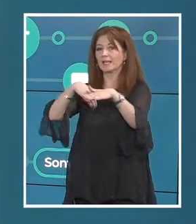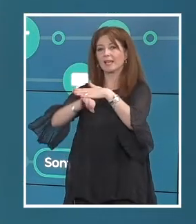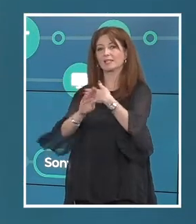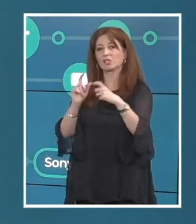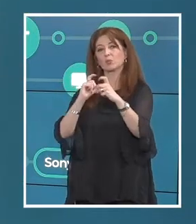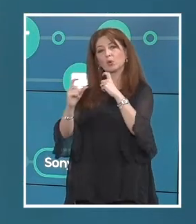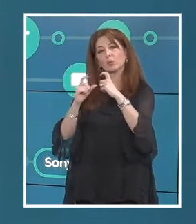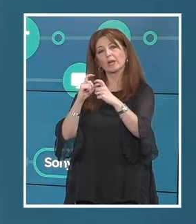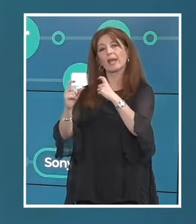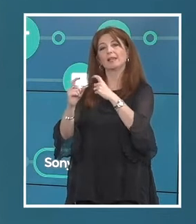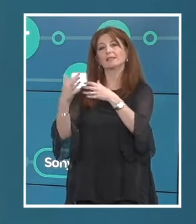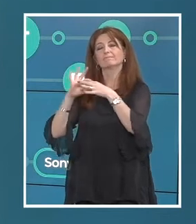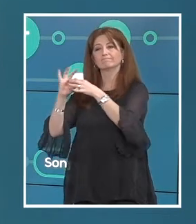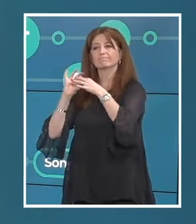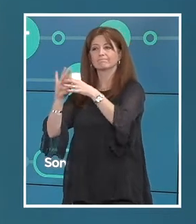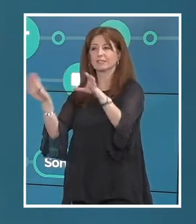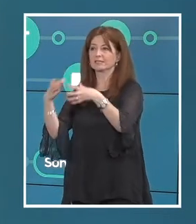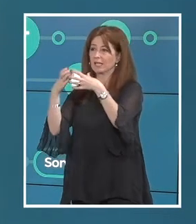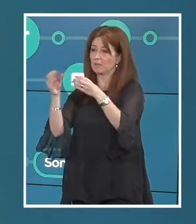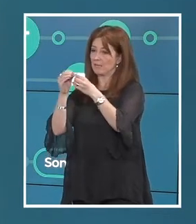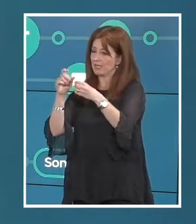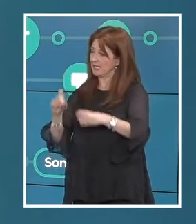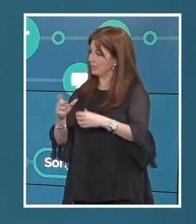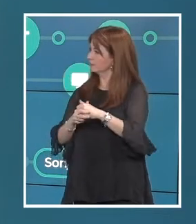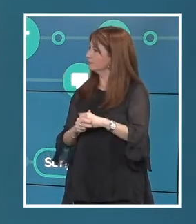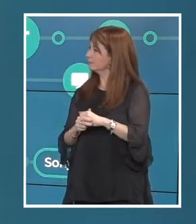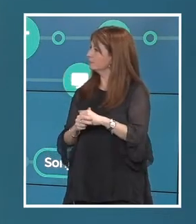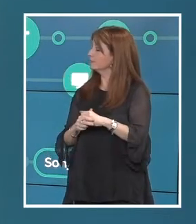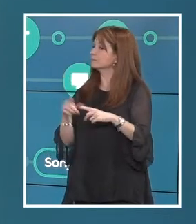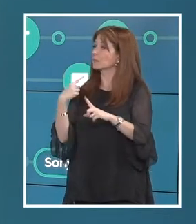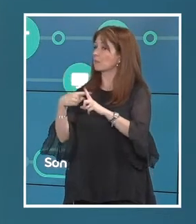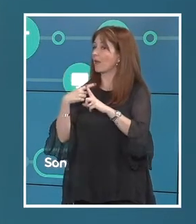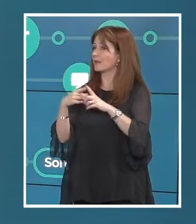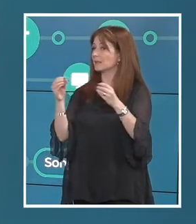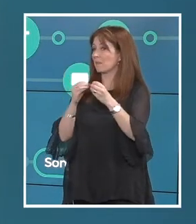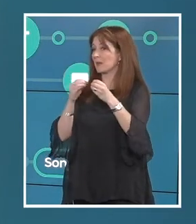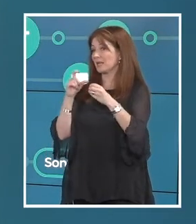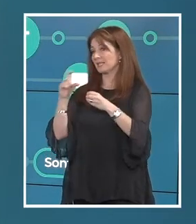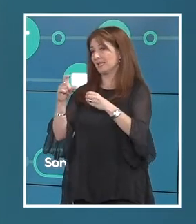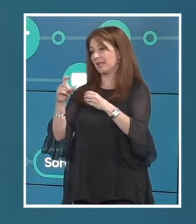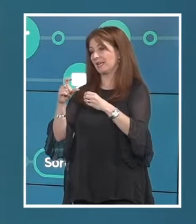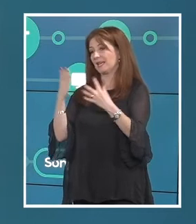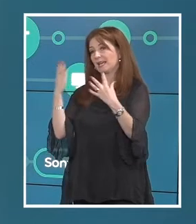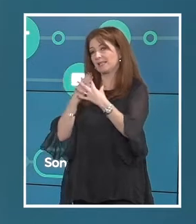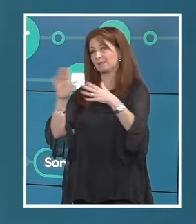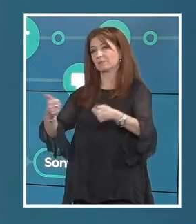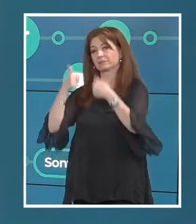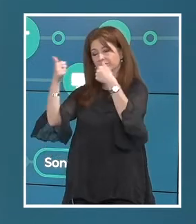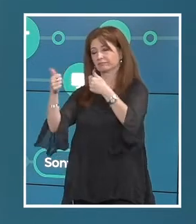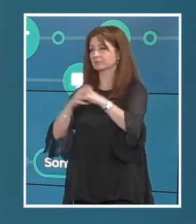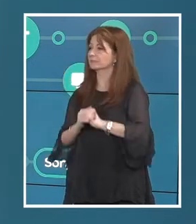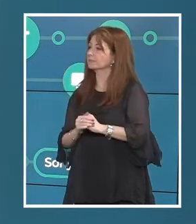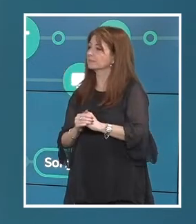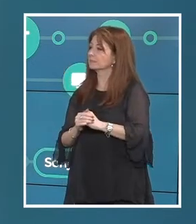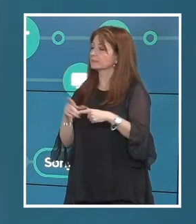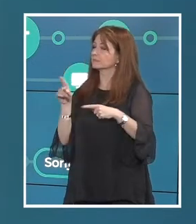communications and engagement team at the BBC. And I'm also a BBC accessibility champion. And as such,